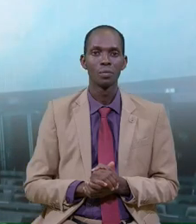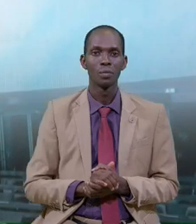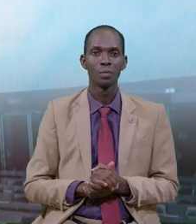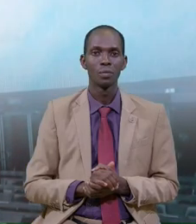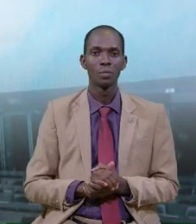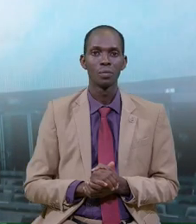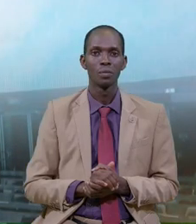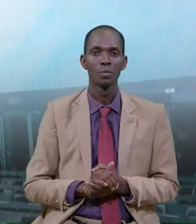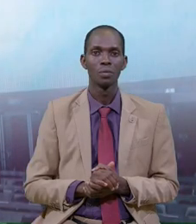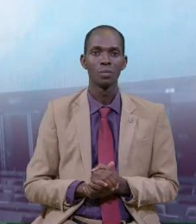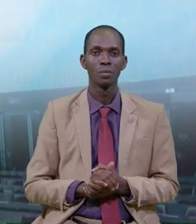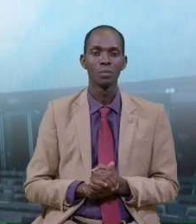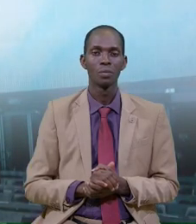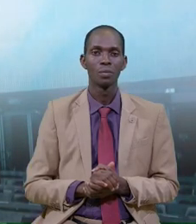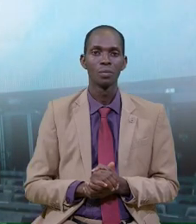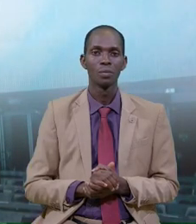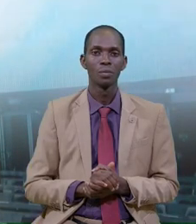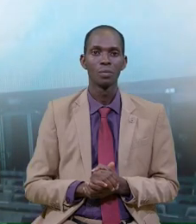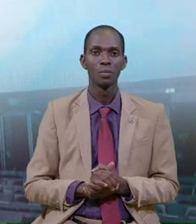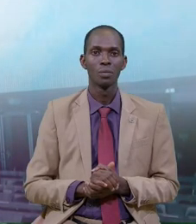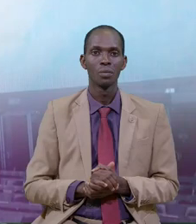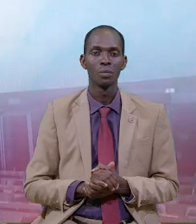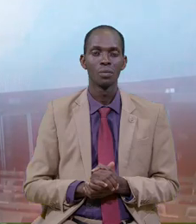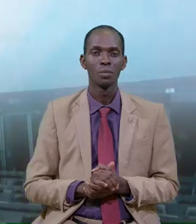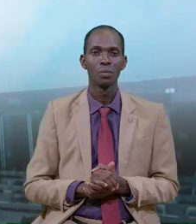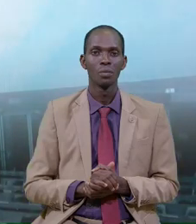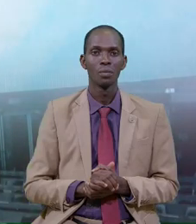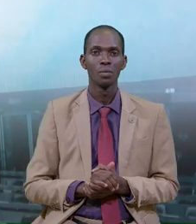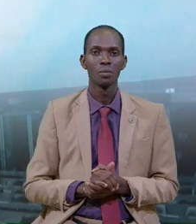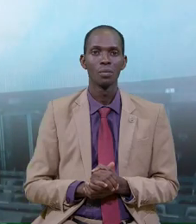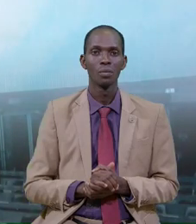in our punch one and so, and about so, I would DEEPERLIFE, maybe be a shabia.